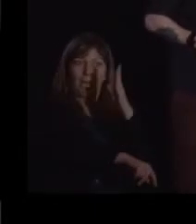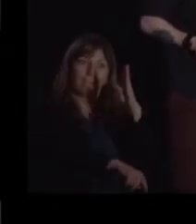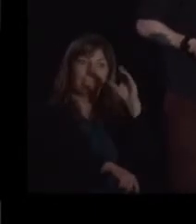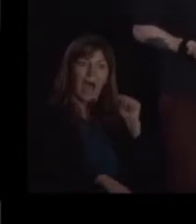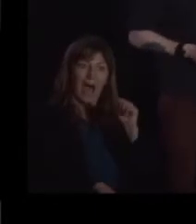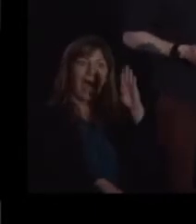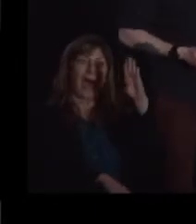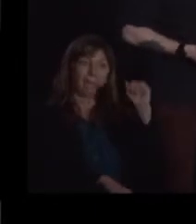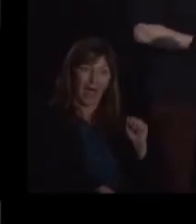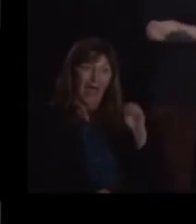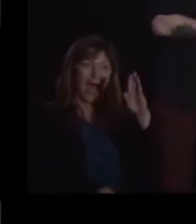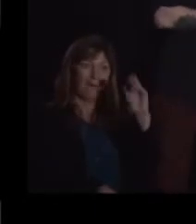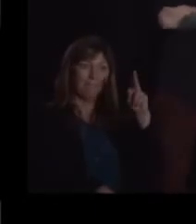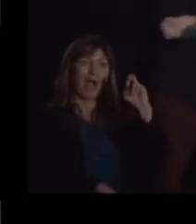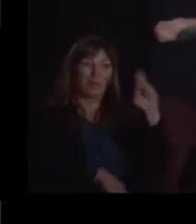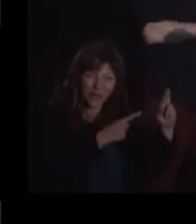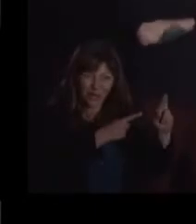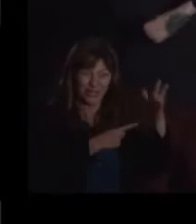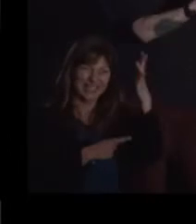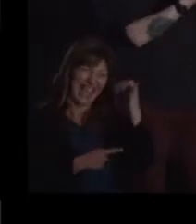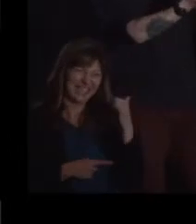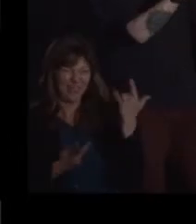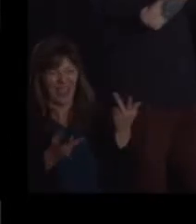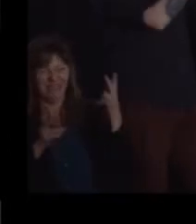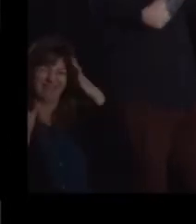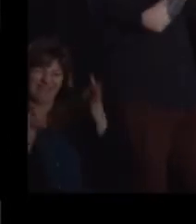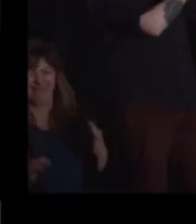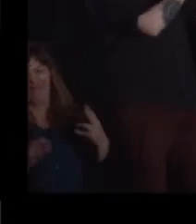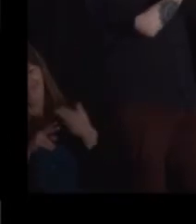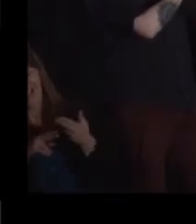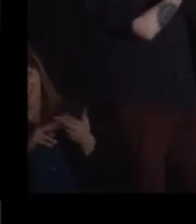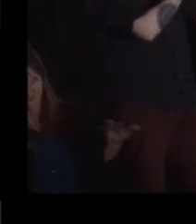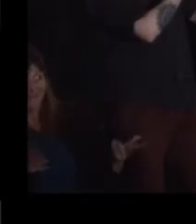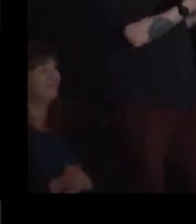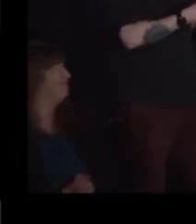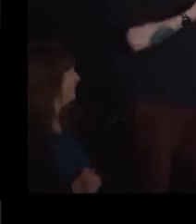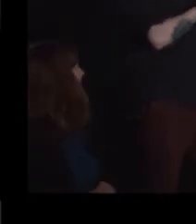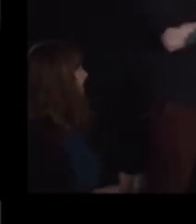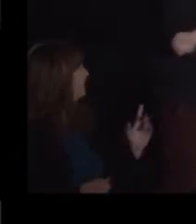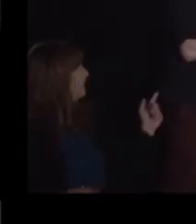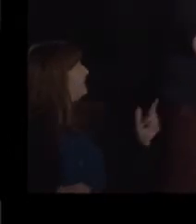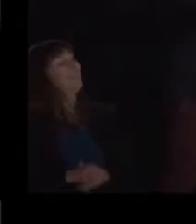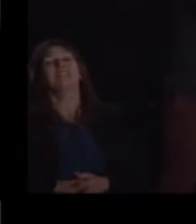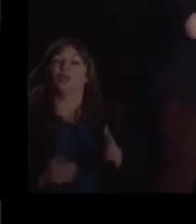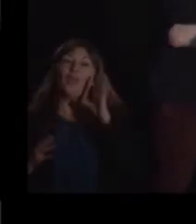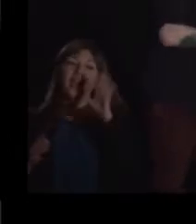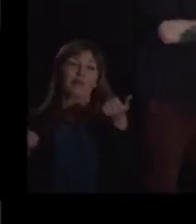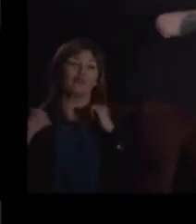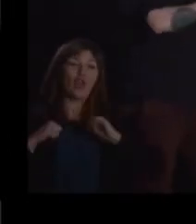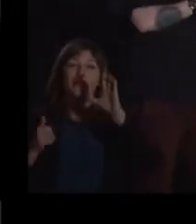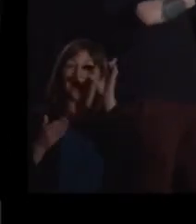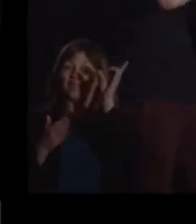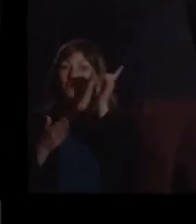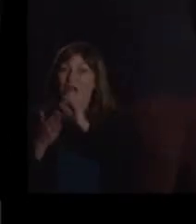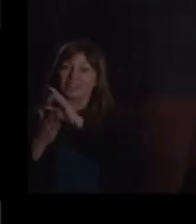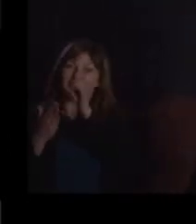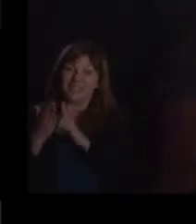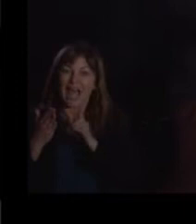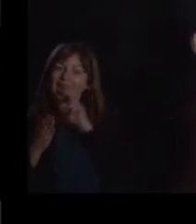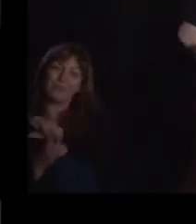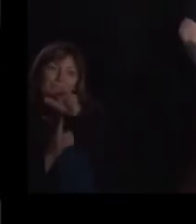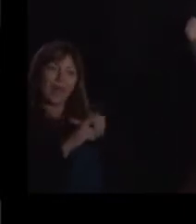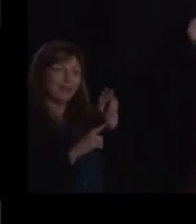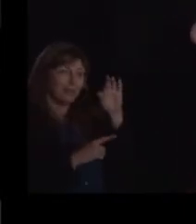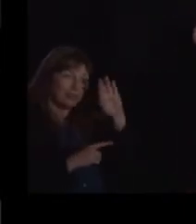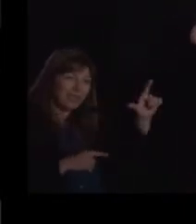a few groans there. Oh. And then the second one is more like my first ones, which was using graphic design. This is all about Bristol. And so I've covered it